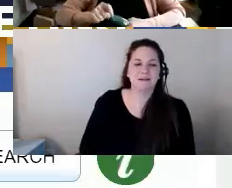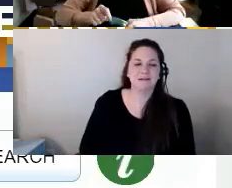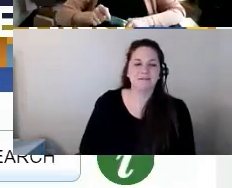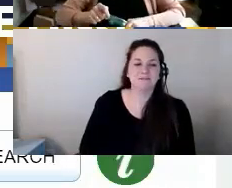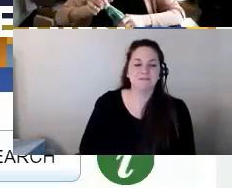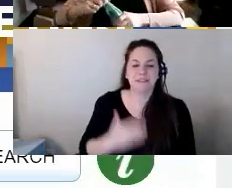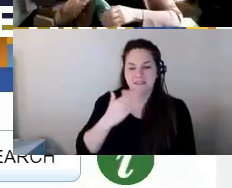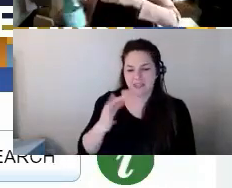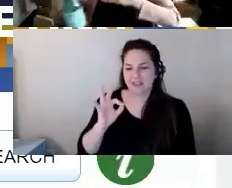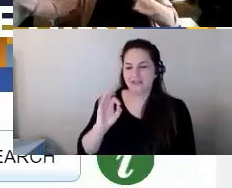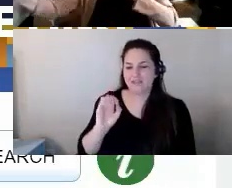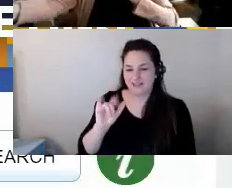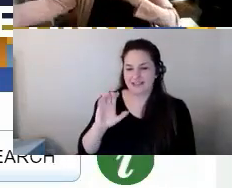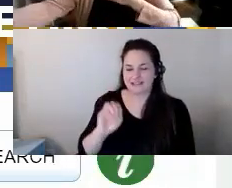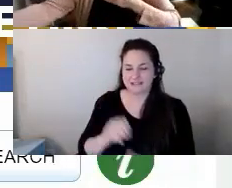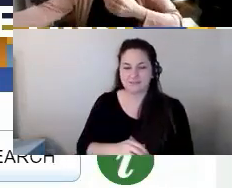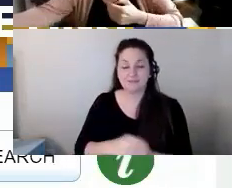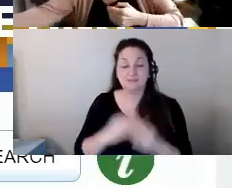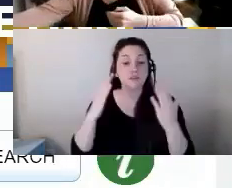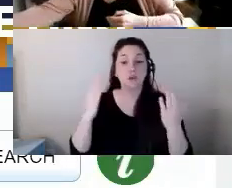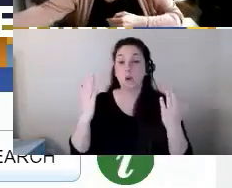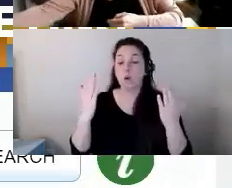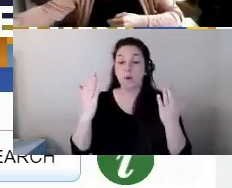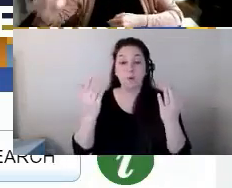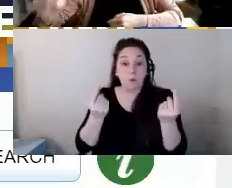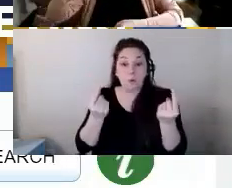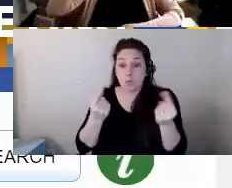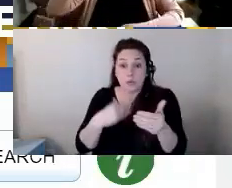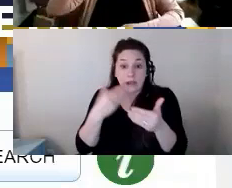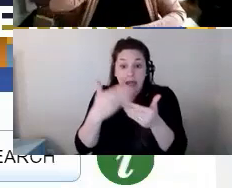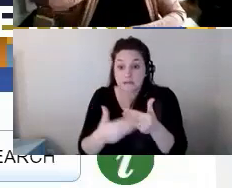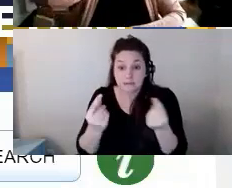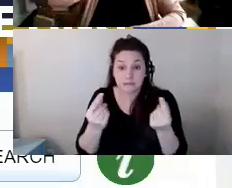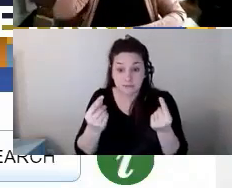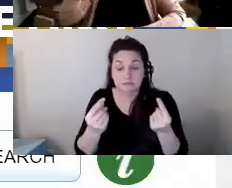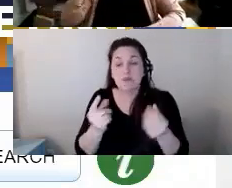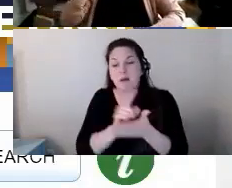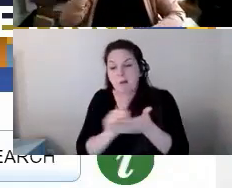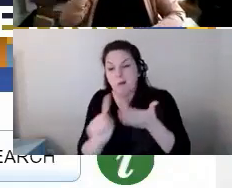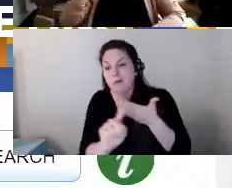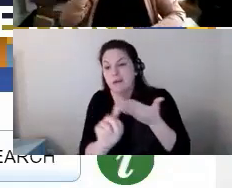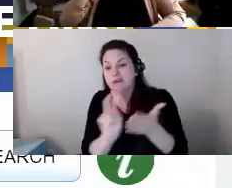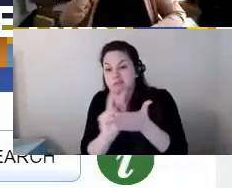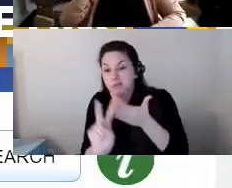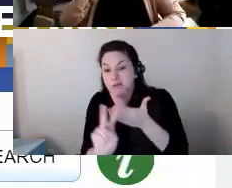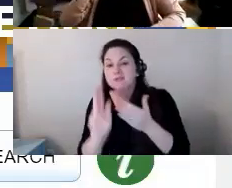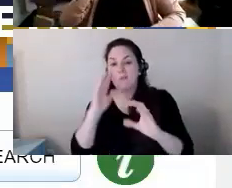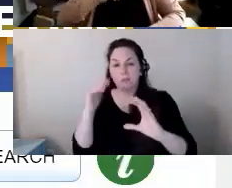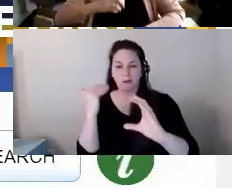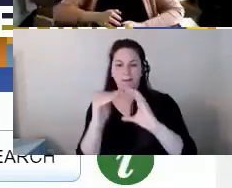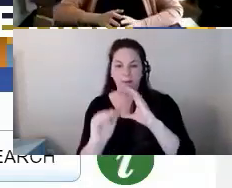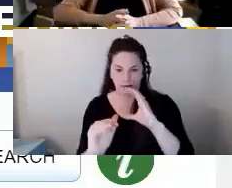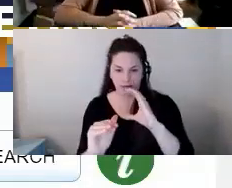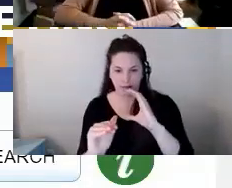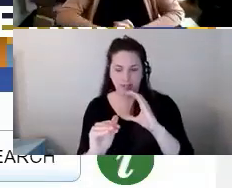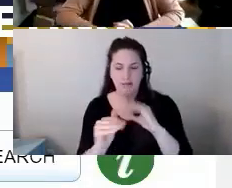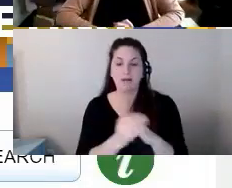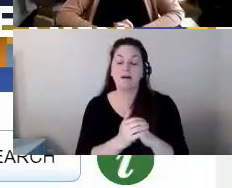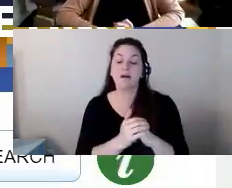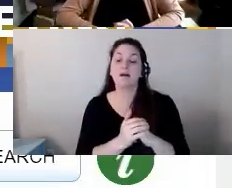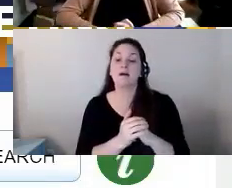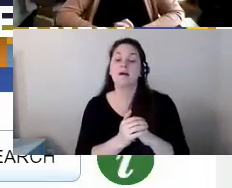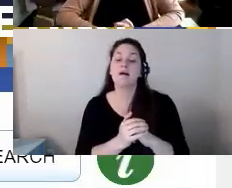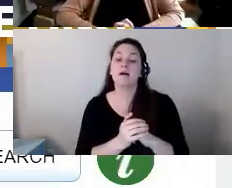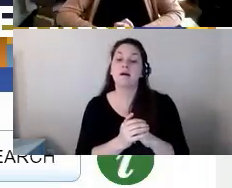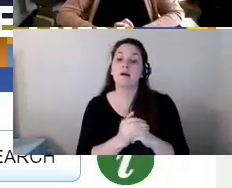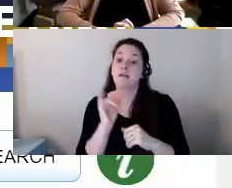What's going to happen next? Within a week or two, you'll receive an email in your inbox. And that email will be